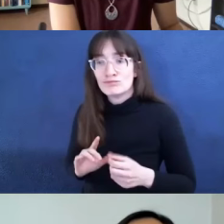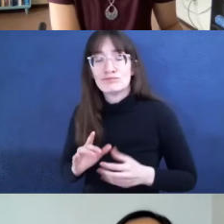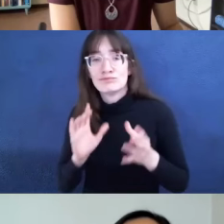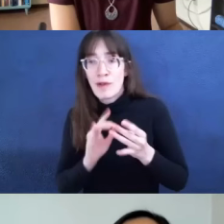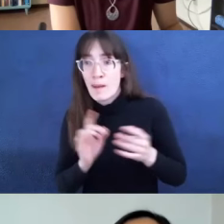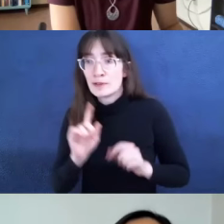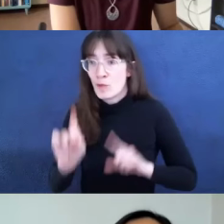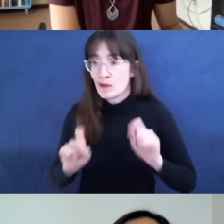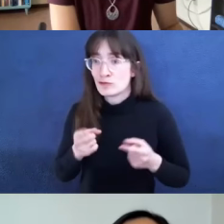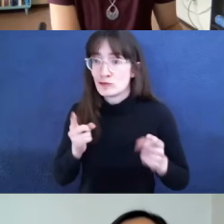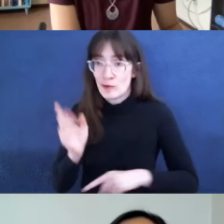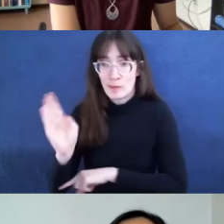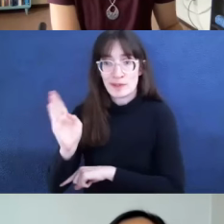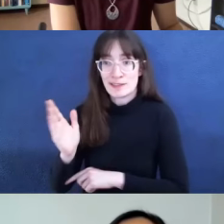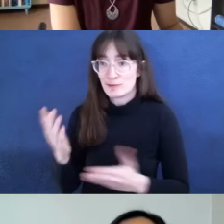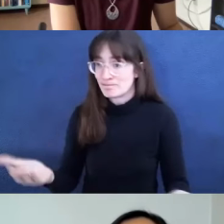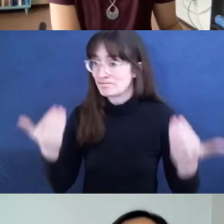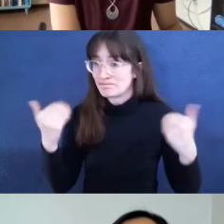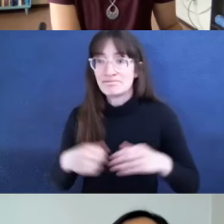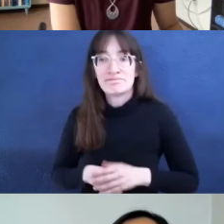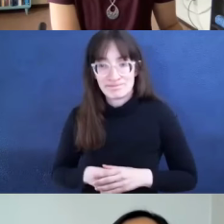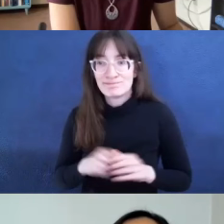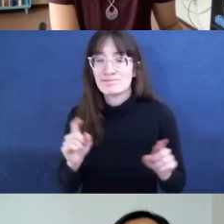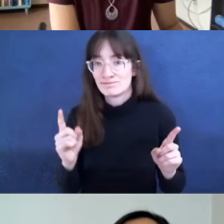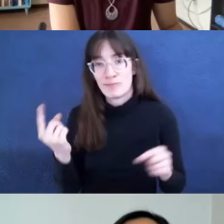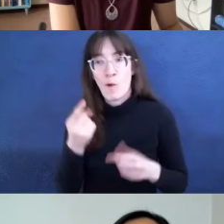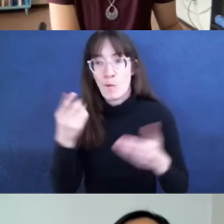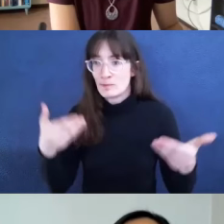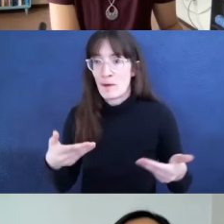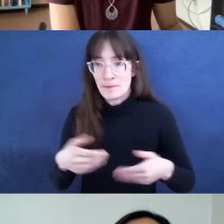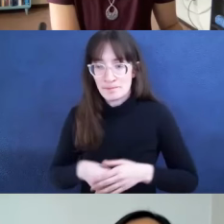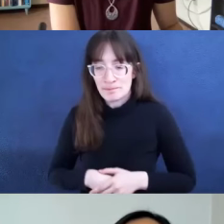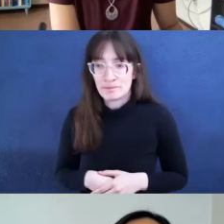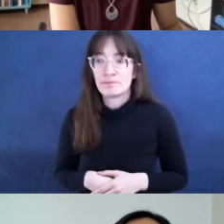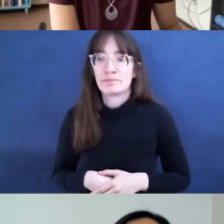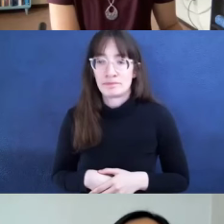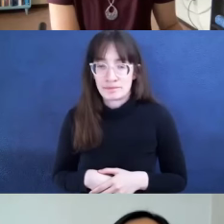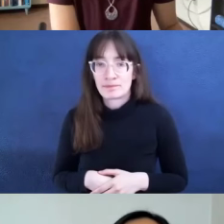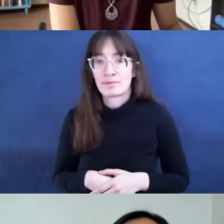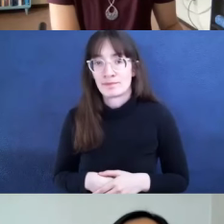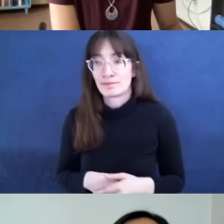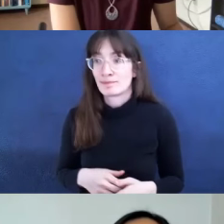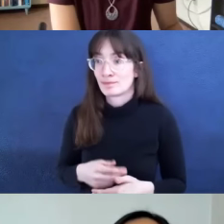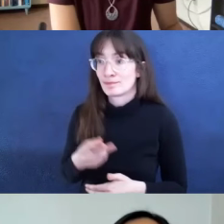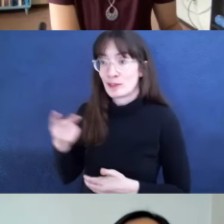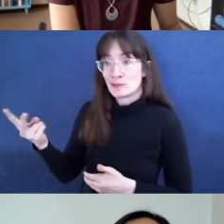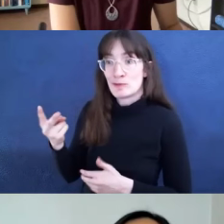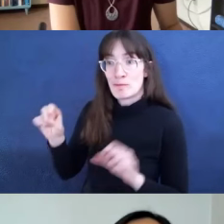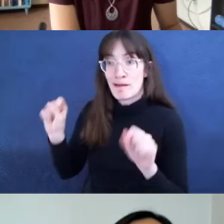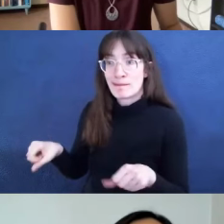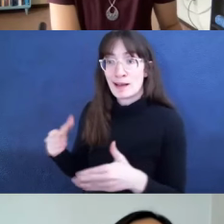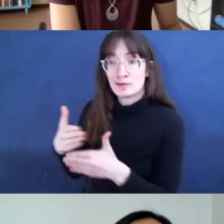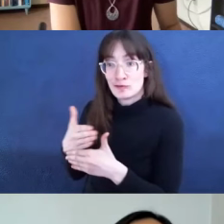throughout the presentation, that is always welcome. And I'll allow Vianne and Kelsey to kind of share some more things